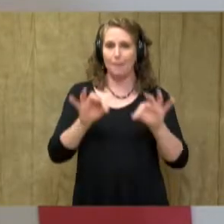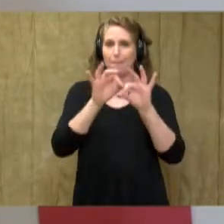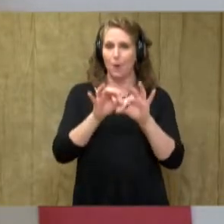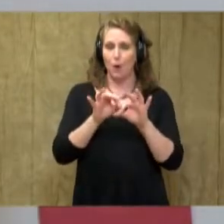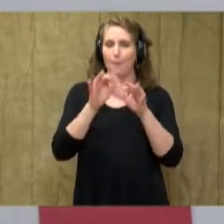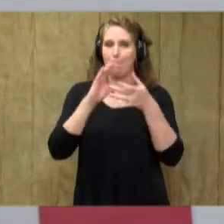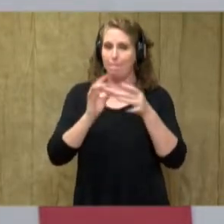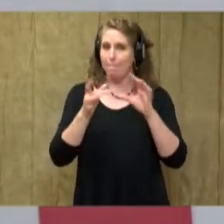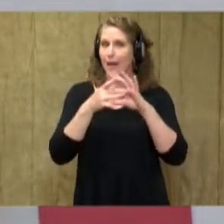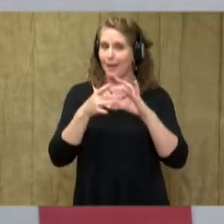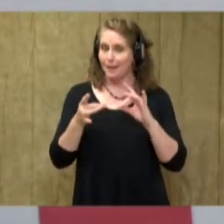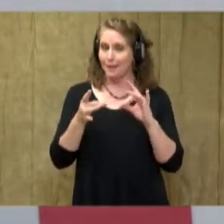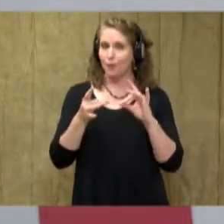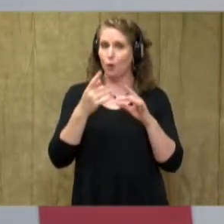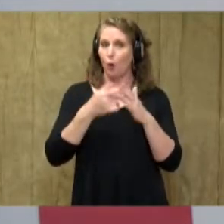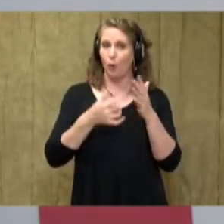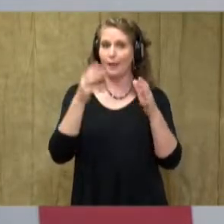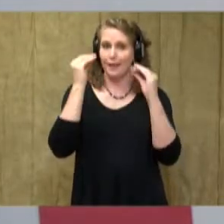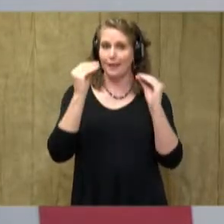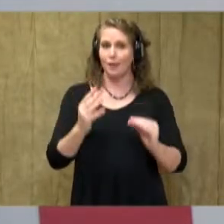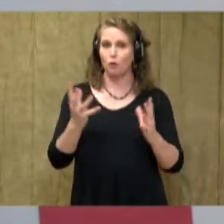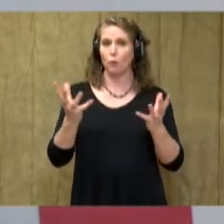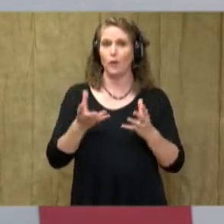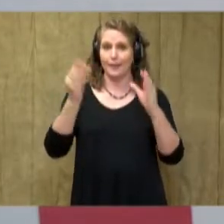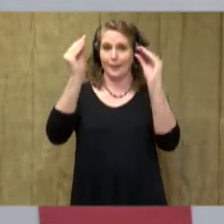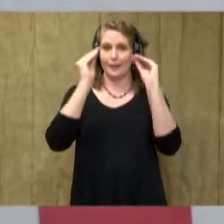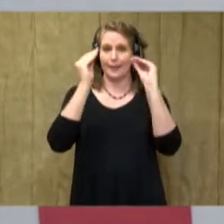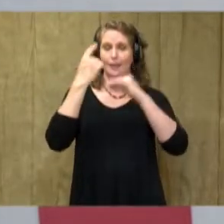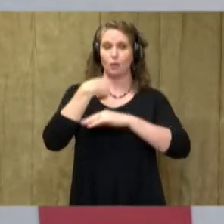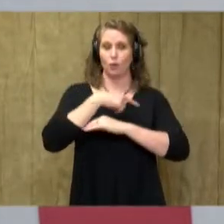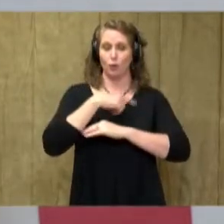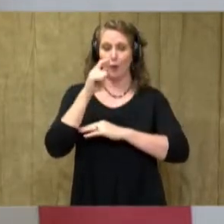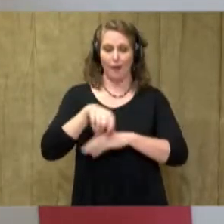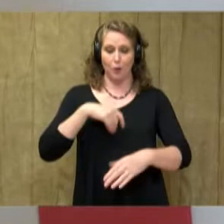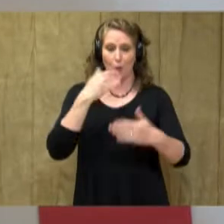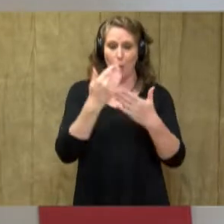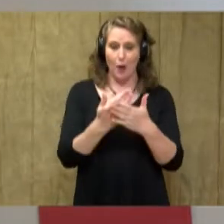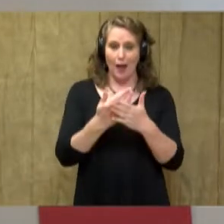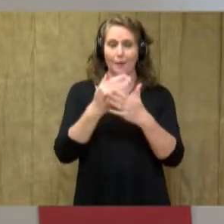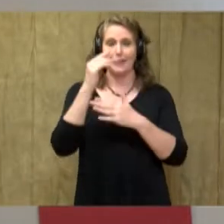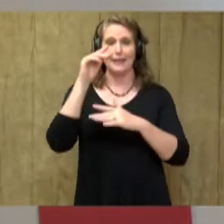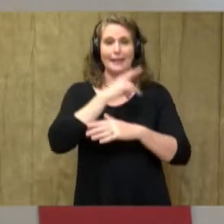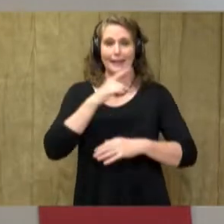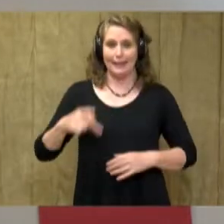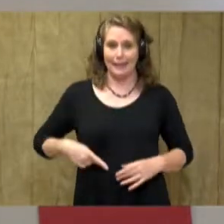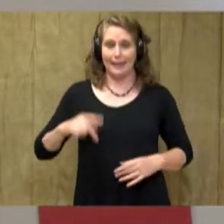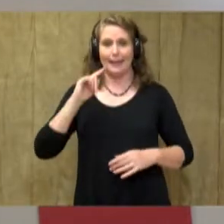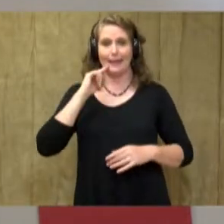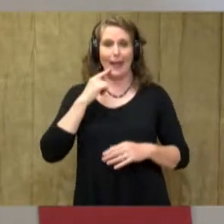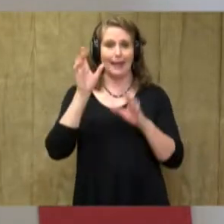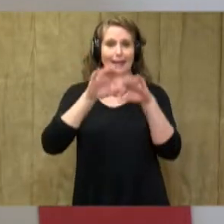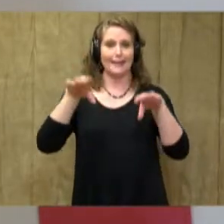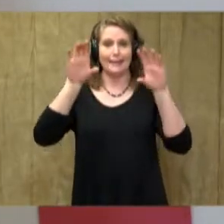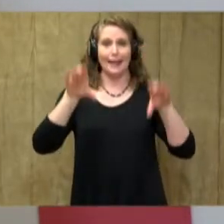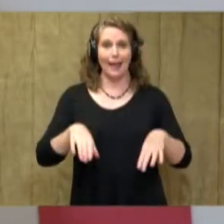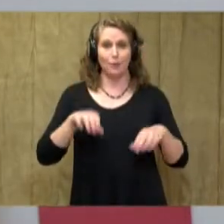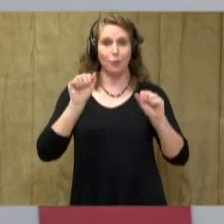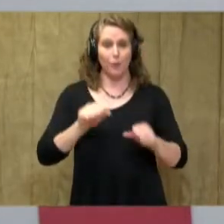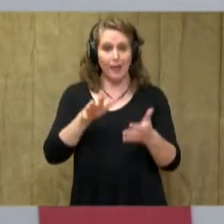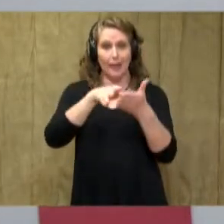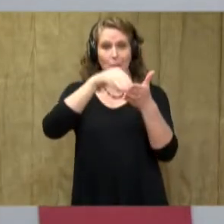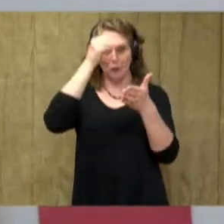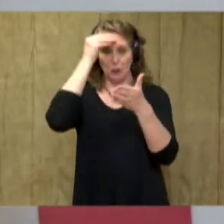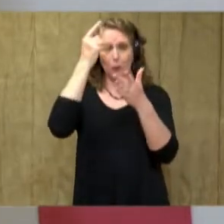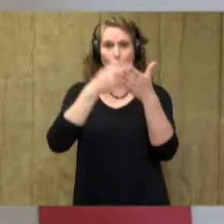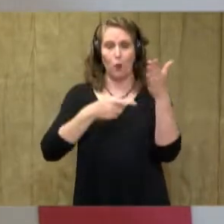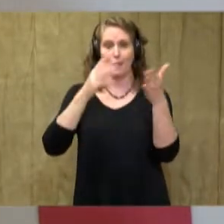lesson. So we have to make it all the way to King Candy's castle in order to learn a lesson. All right? But before we